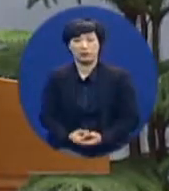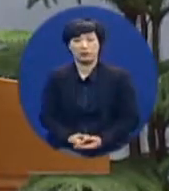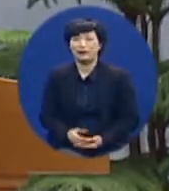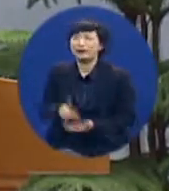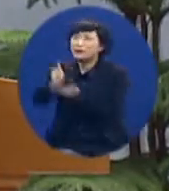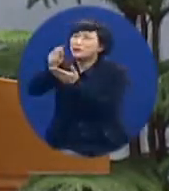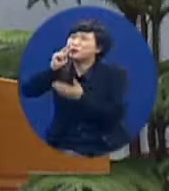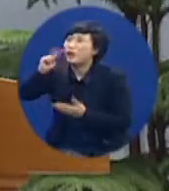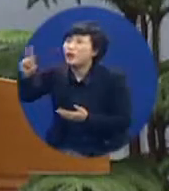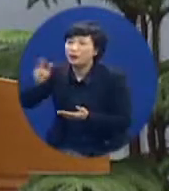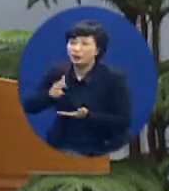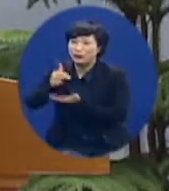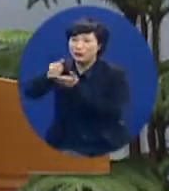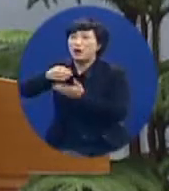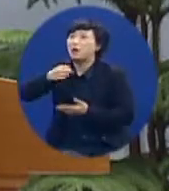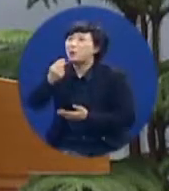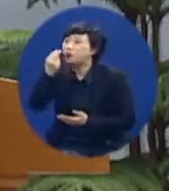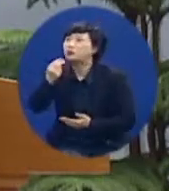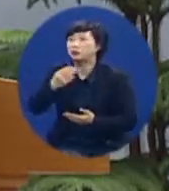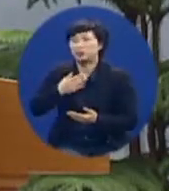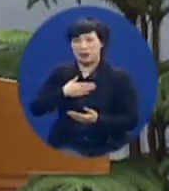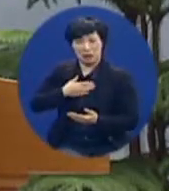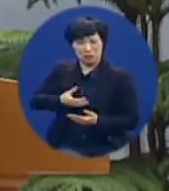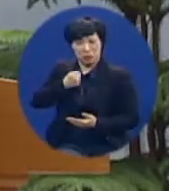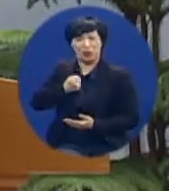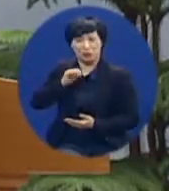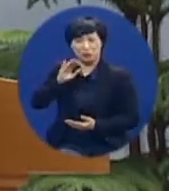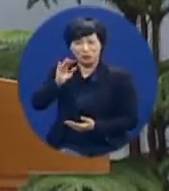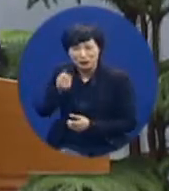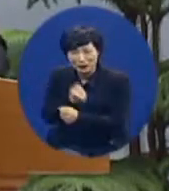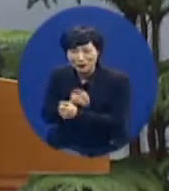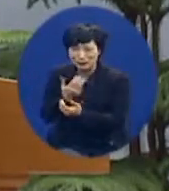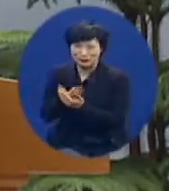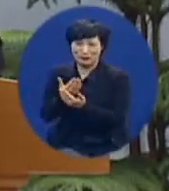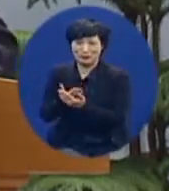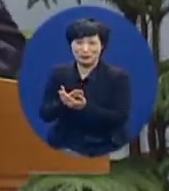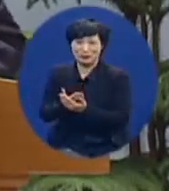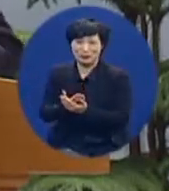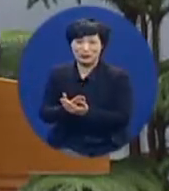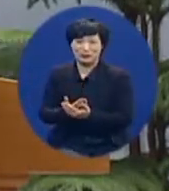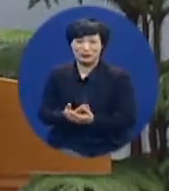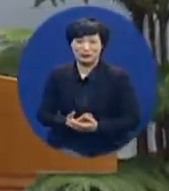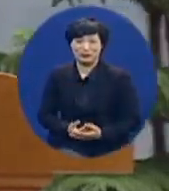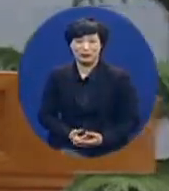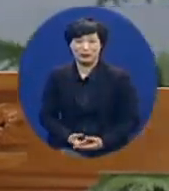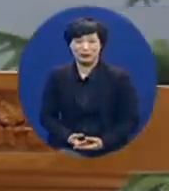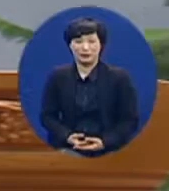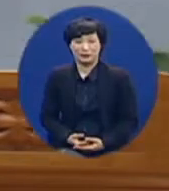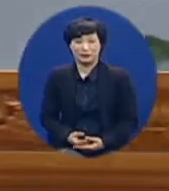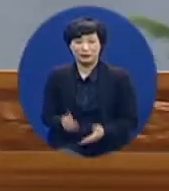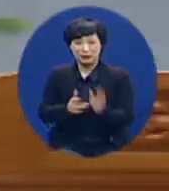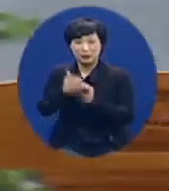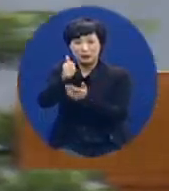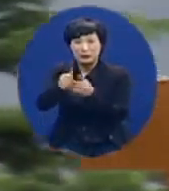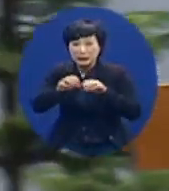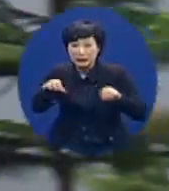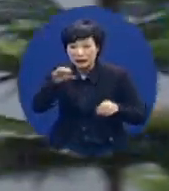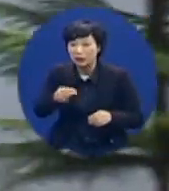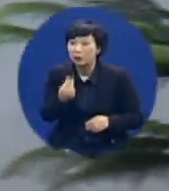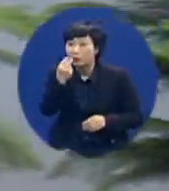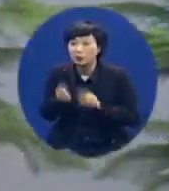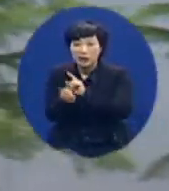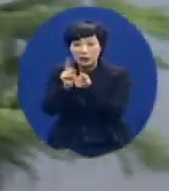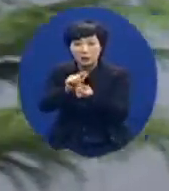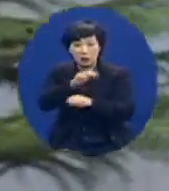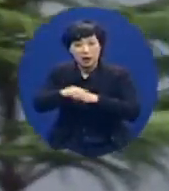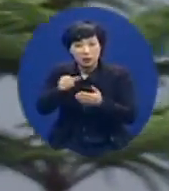The Lord's sacrifice was for me. Jesus gave his life as a ransom for many. If the